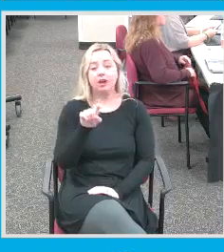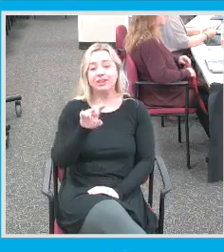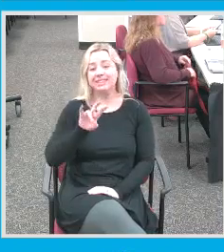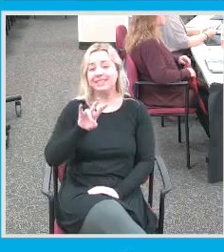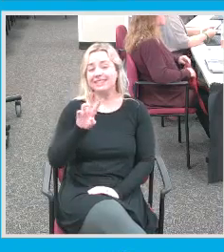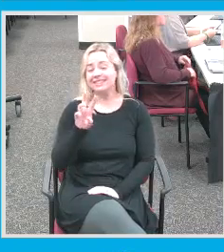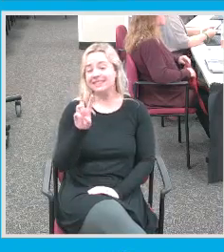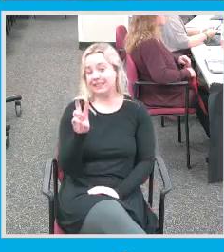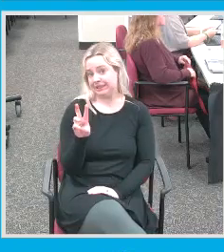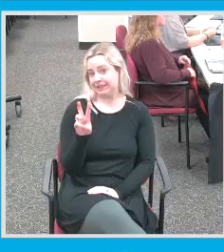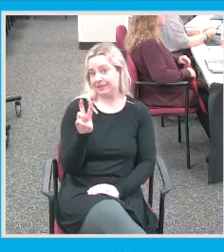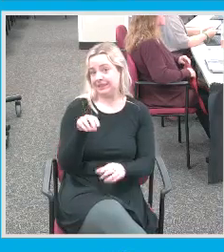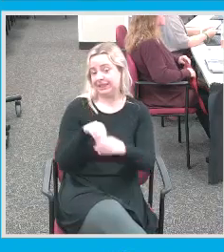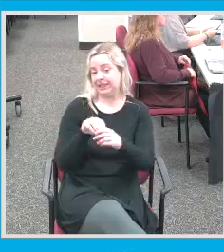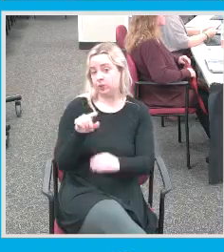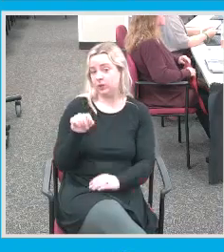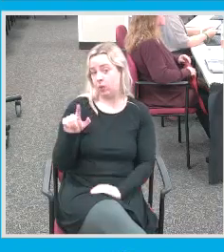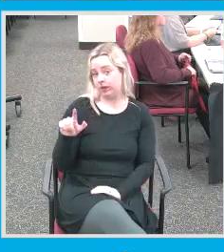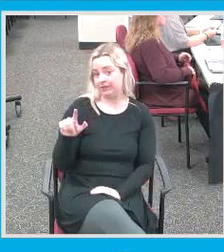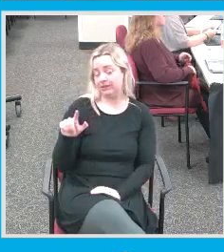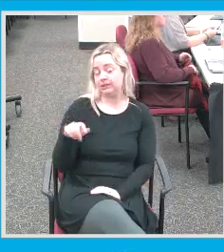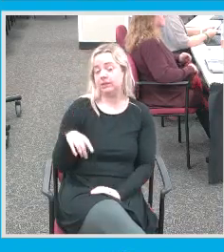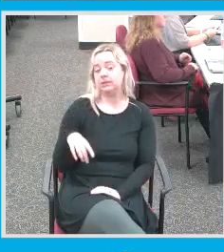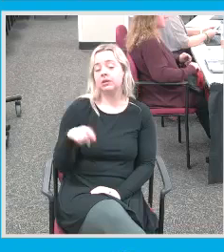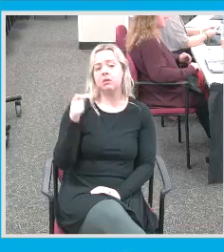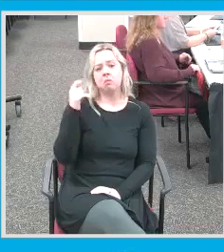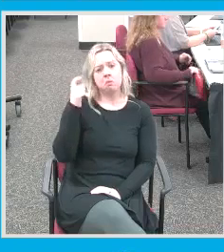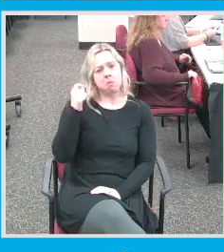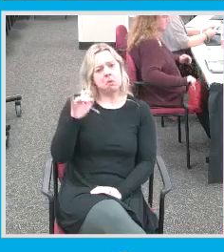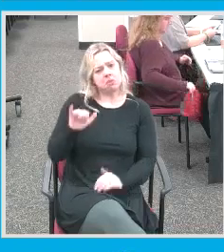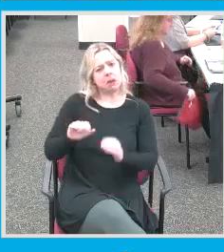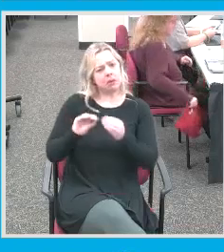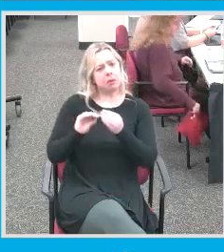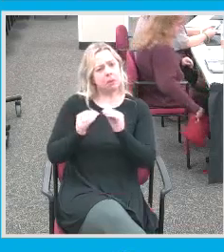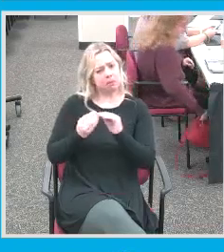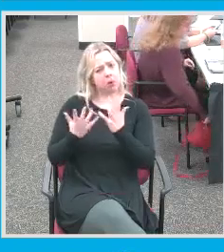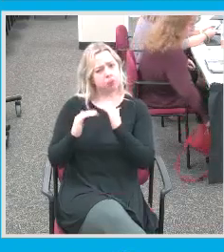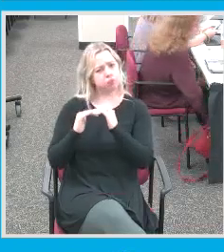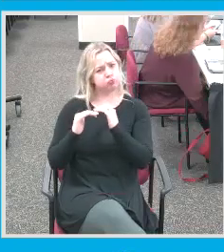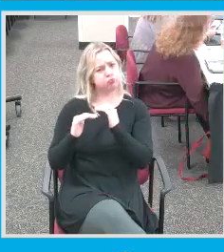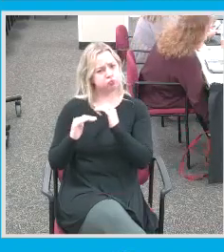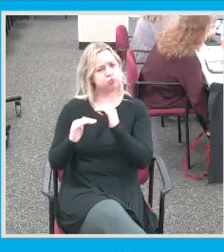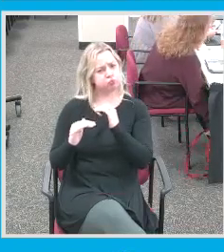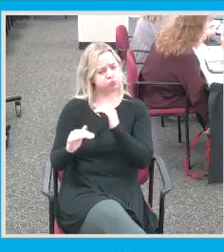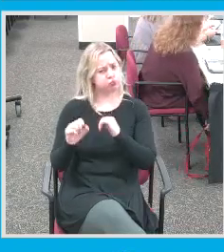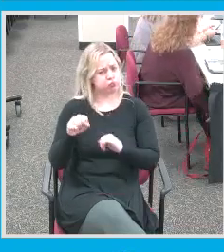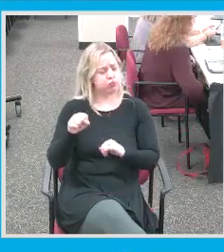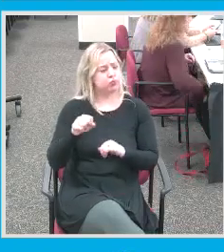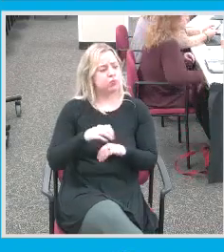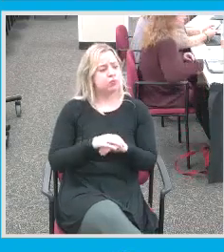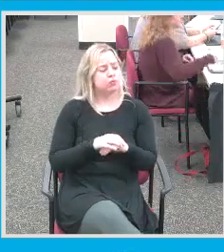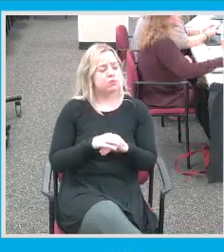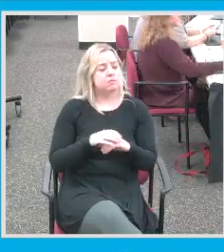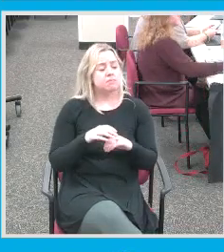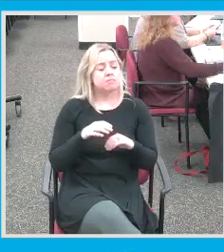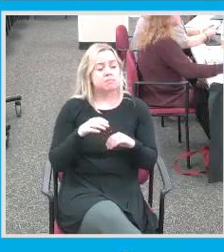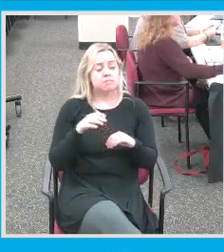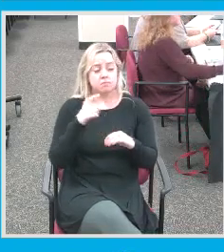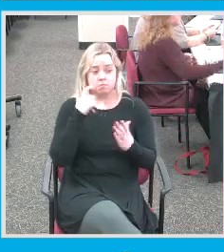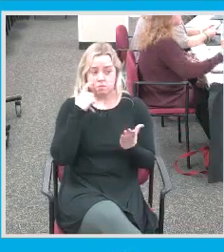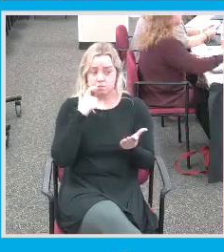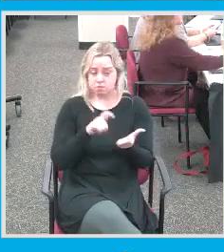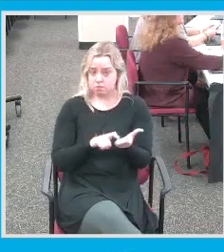176 in 2021, and the number had been pretty steady for several years. When we look at what's